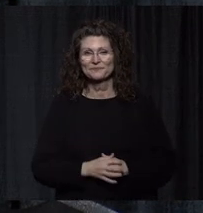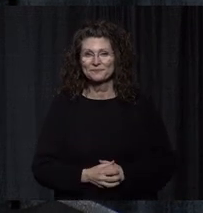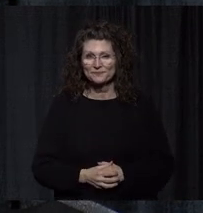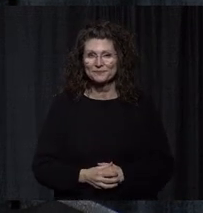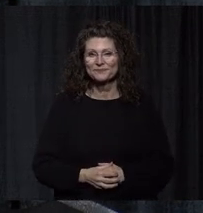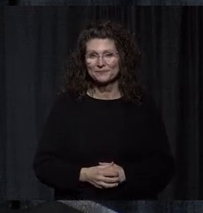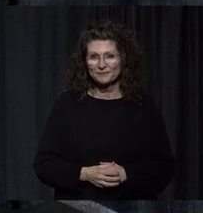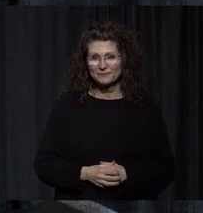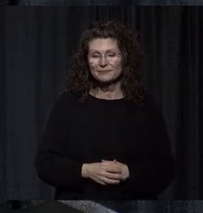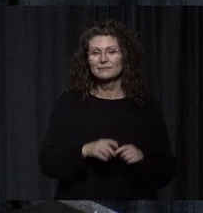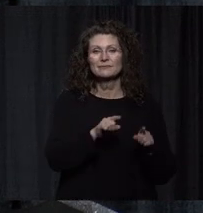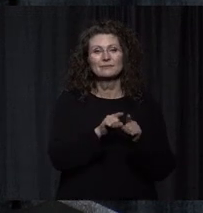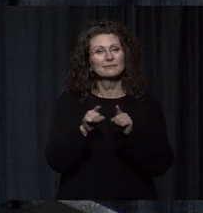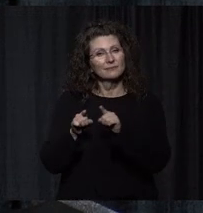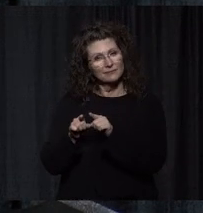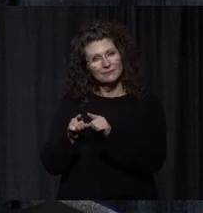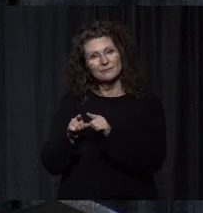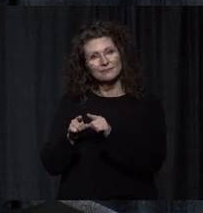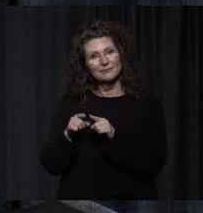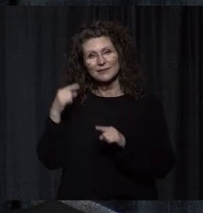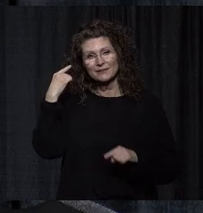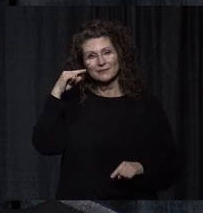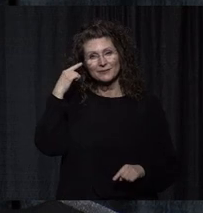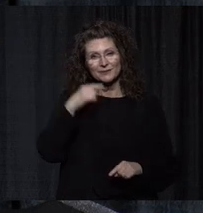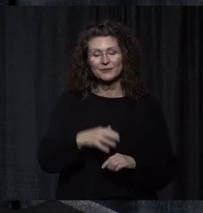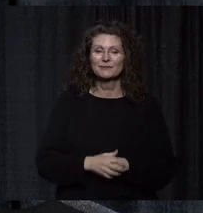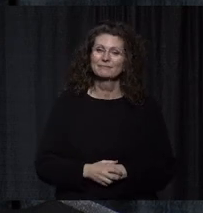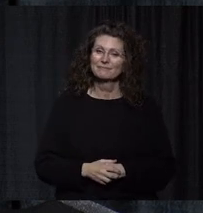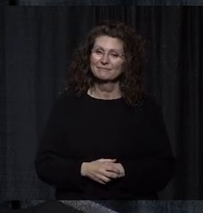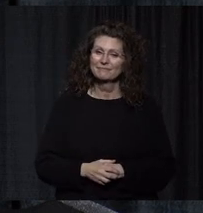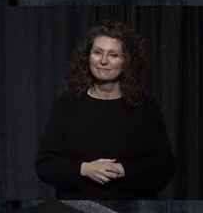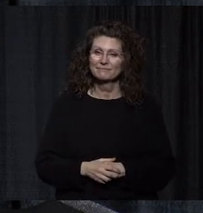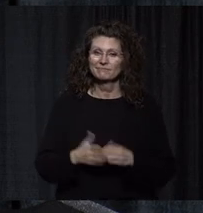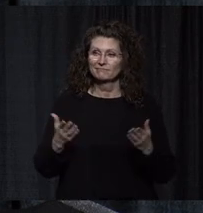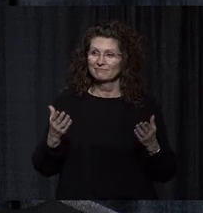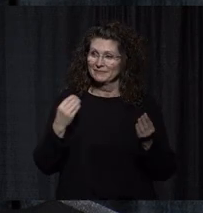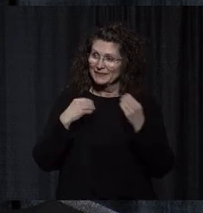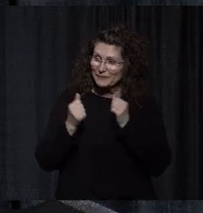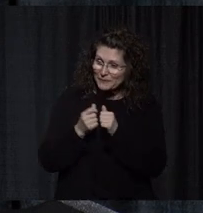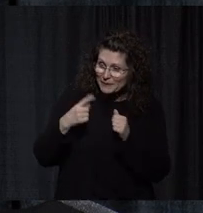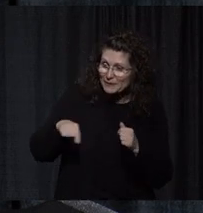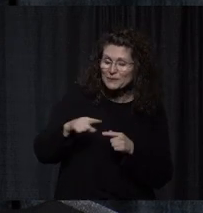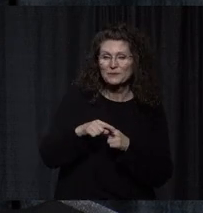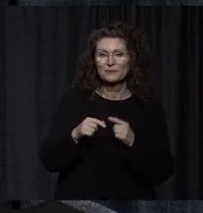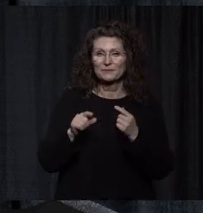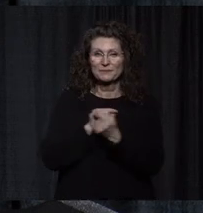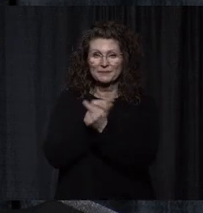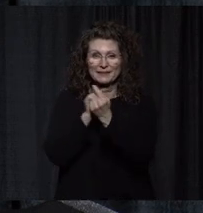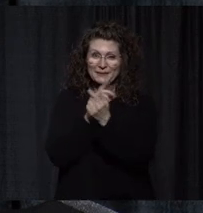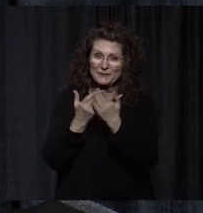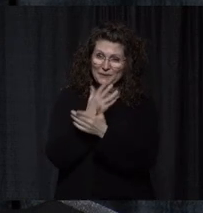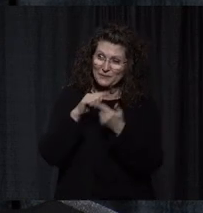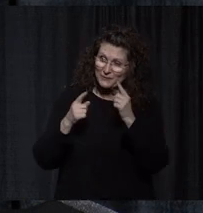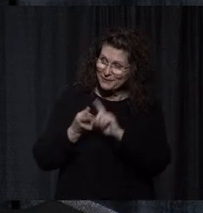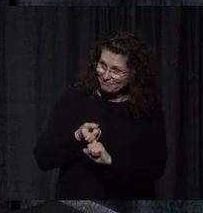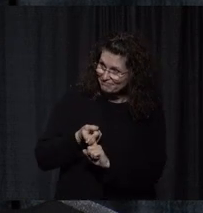as well as to, prior to this talk, to break bread with some new friends that I've made.